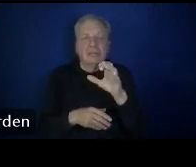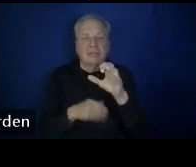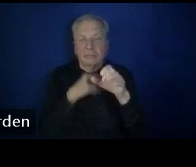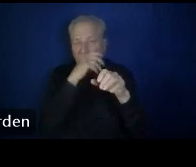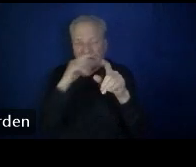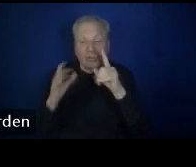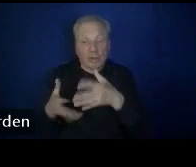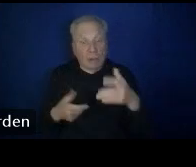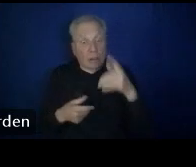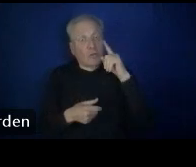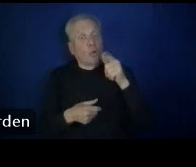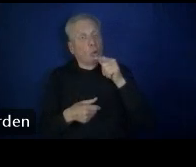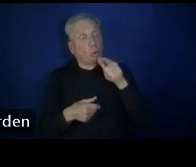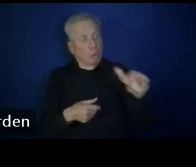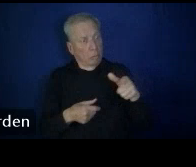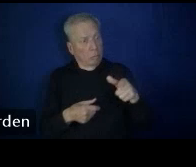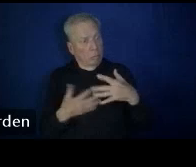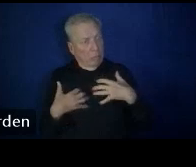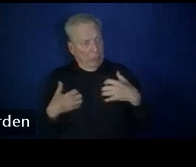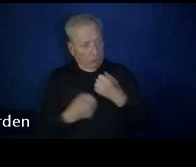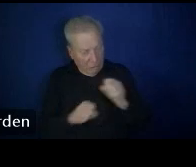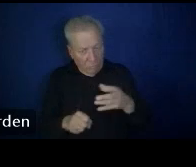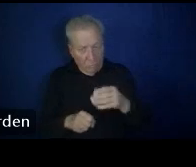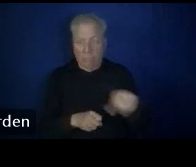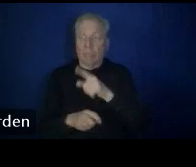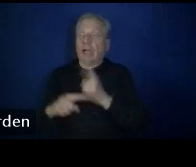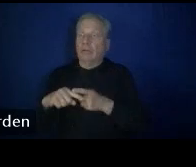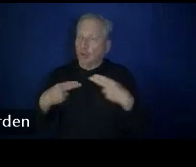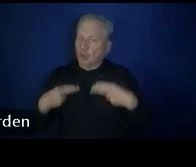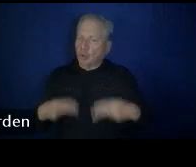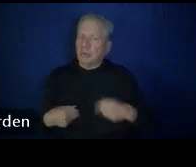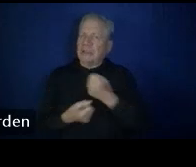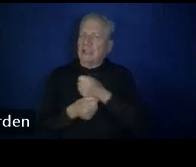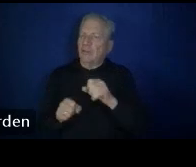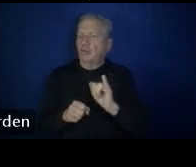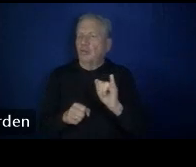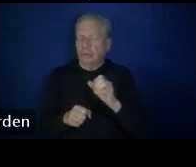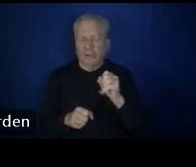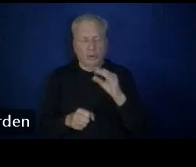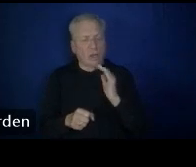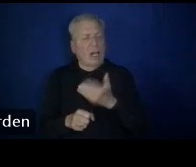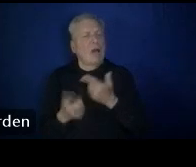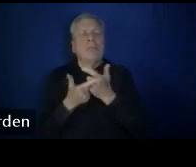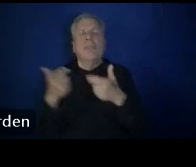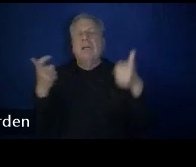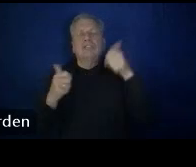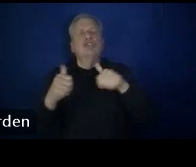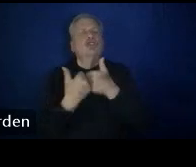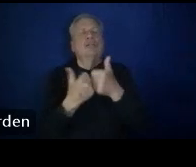safety and for human safety. Habituated bears is our biggest management challenge. There's no